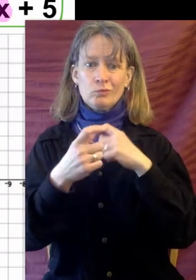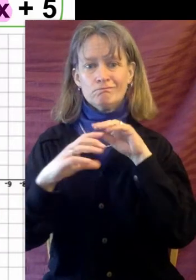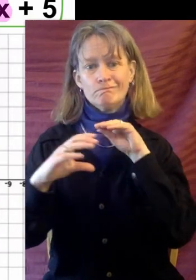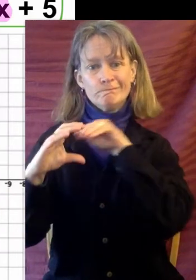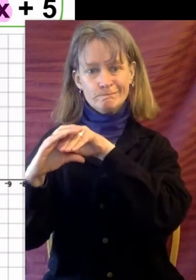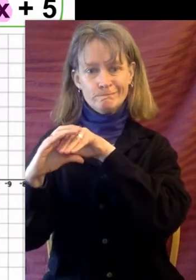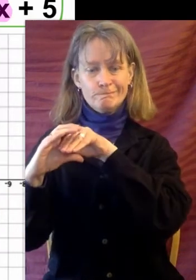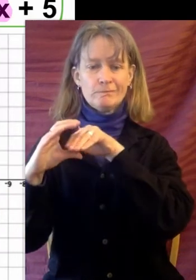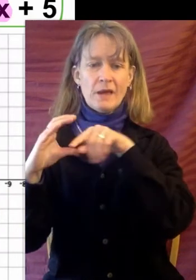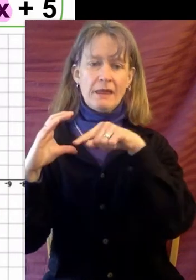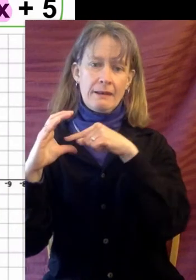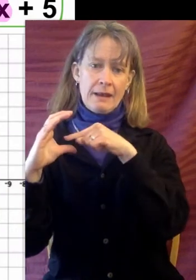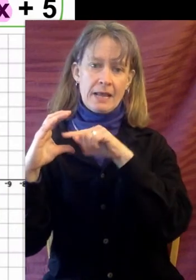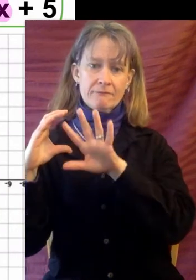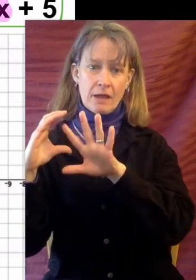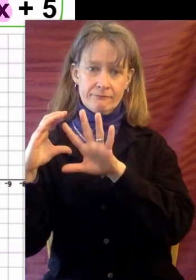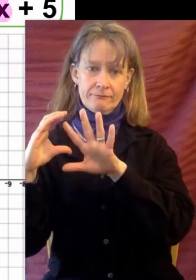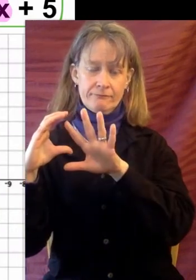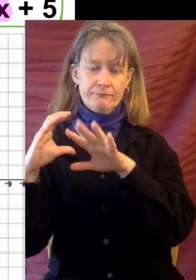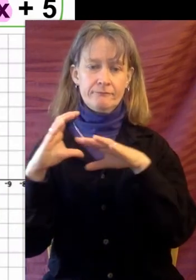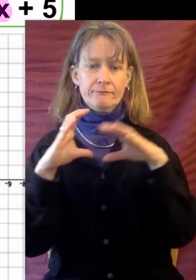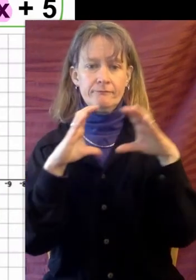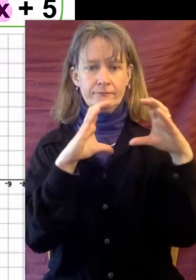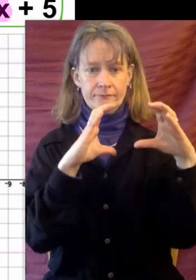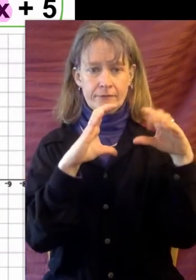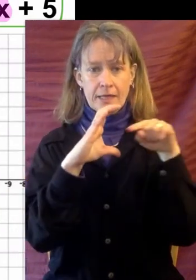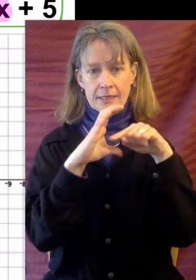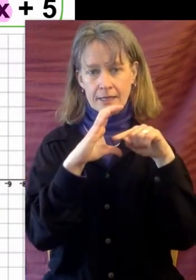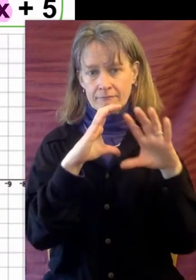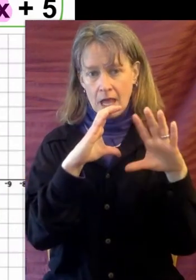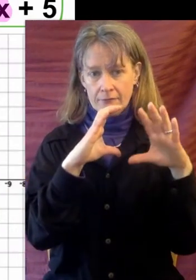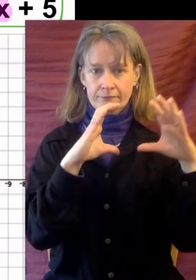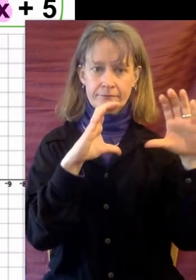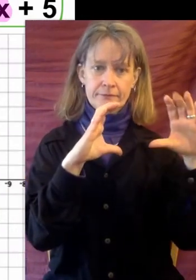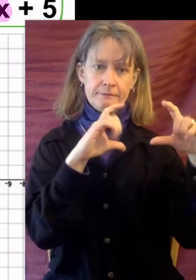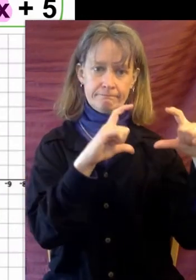I'm going to put our input negative 5.